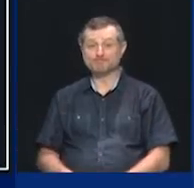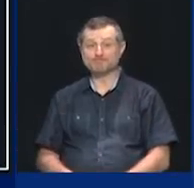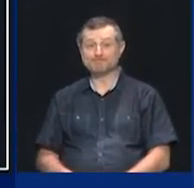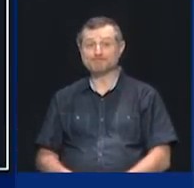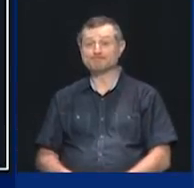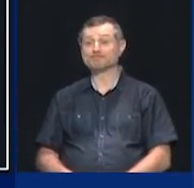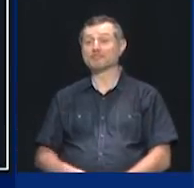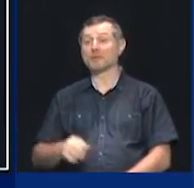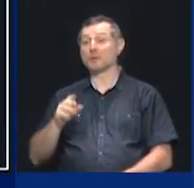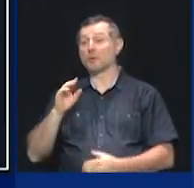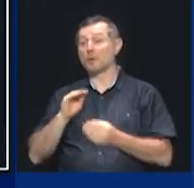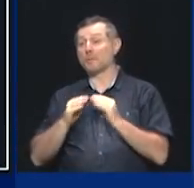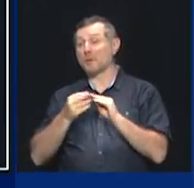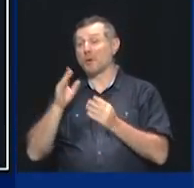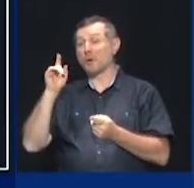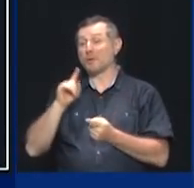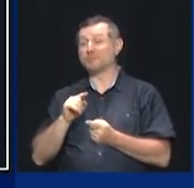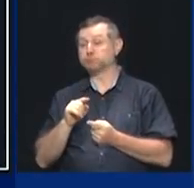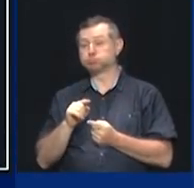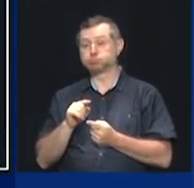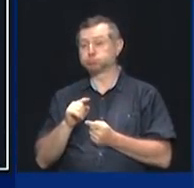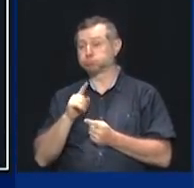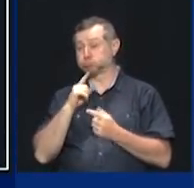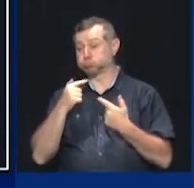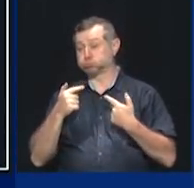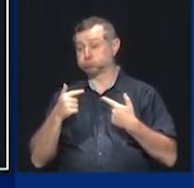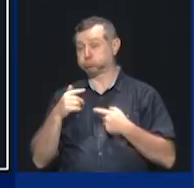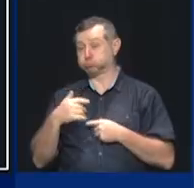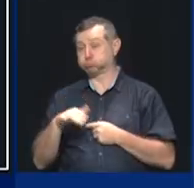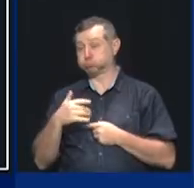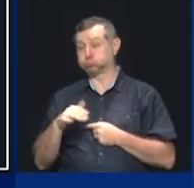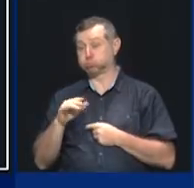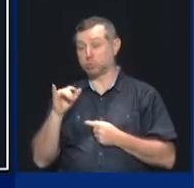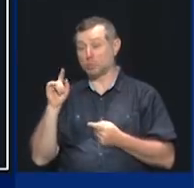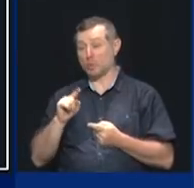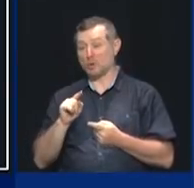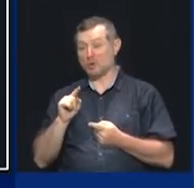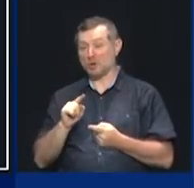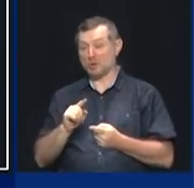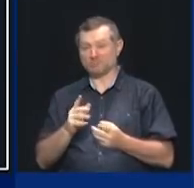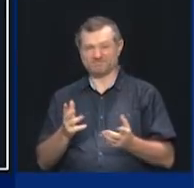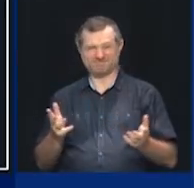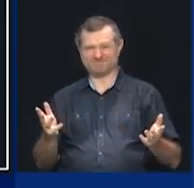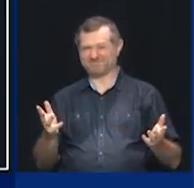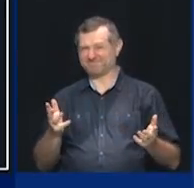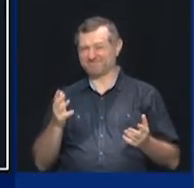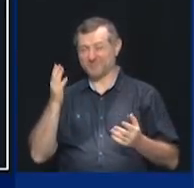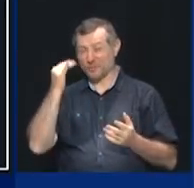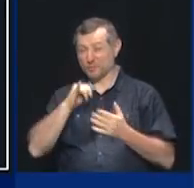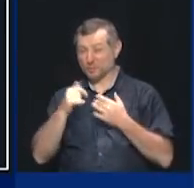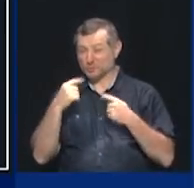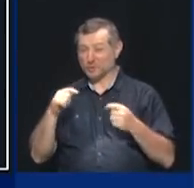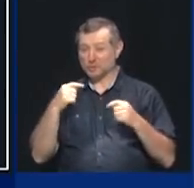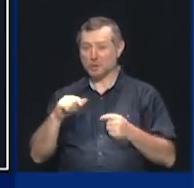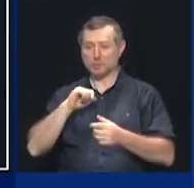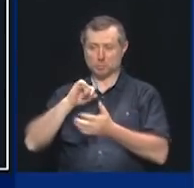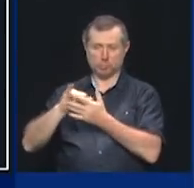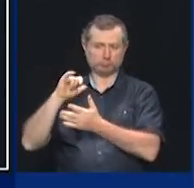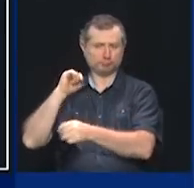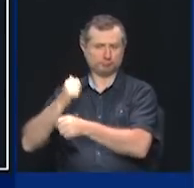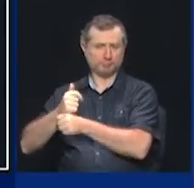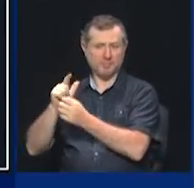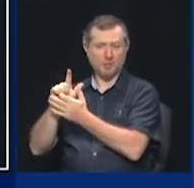mass shootings than this state. It is not a coincidence, it's because of our law. But the guns are still coming in.